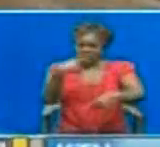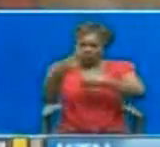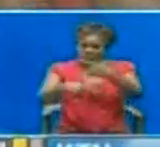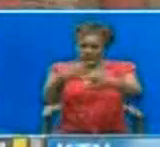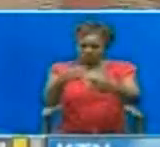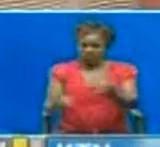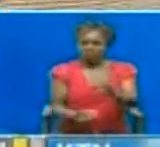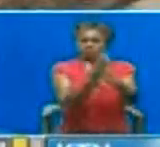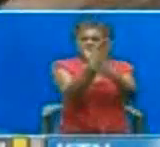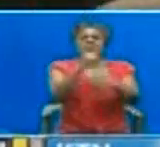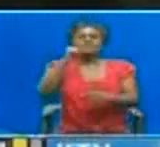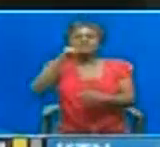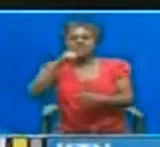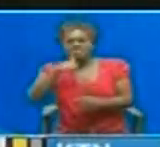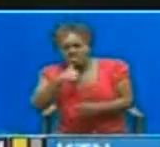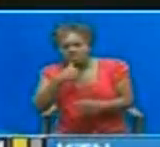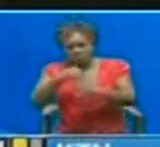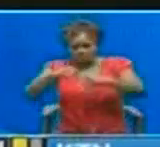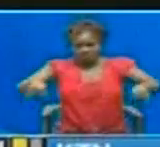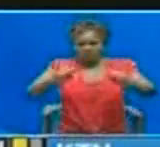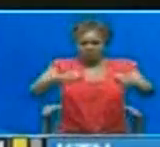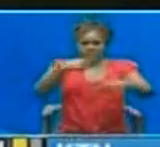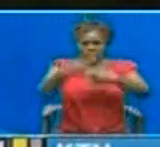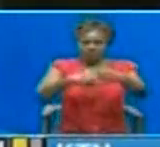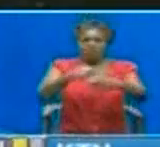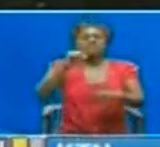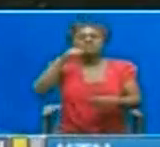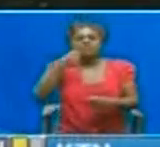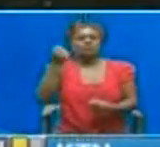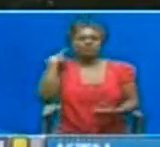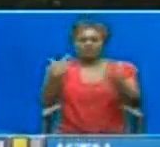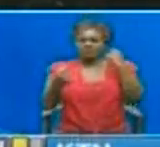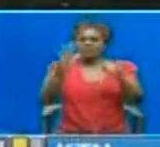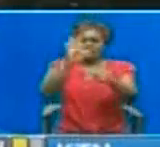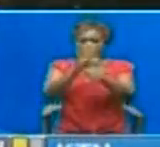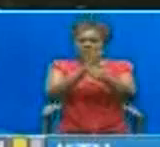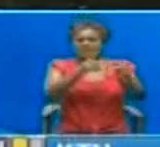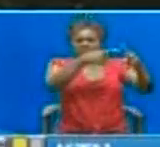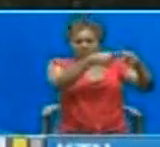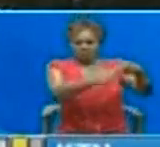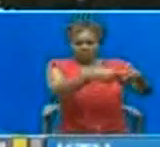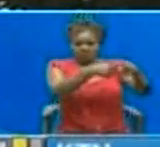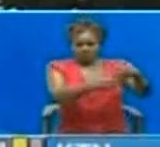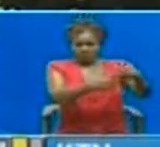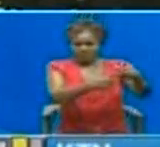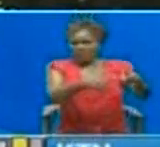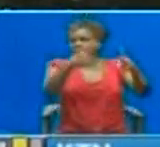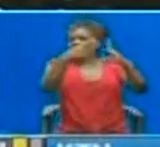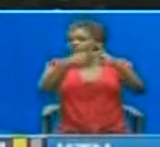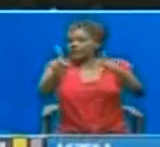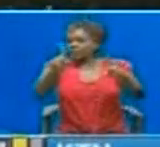of installing additional lines that will process orthodox tea. Number of factories will